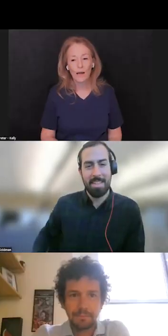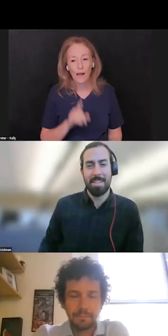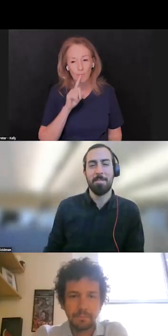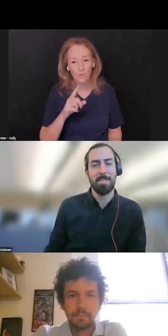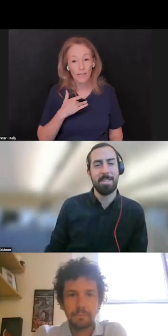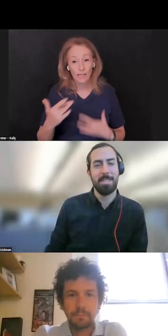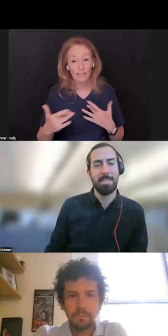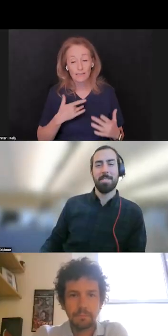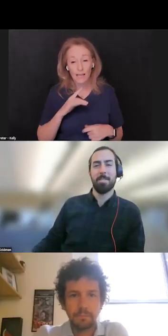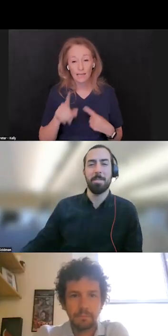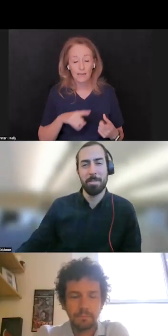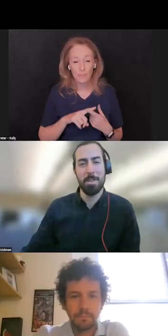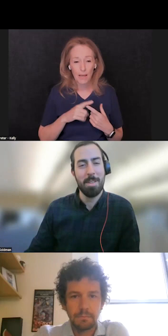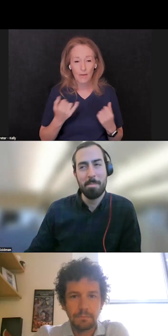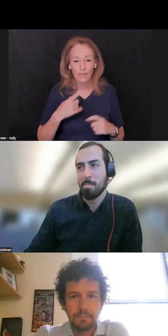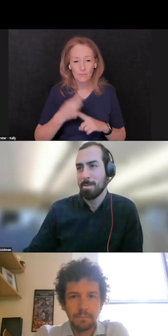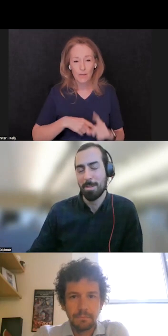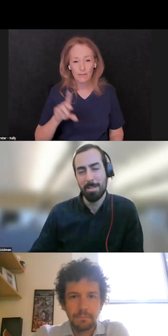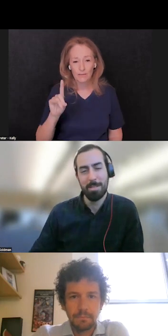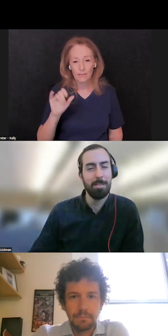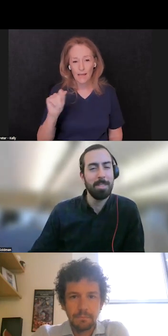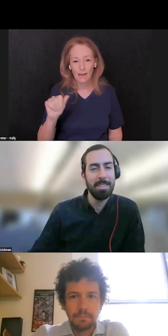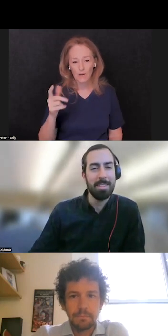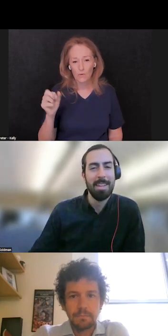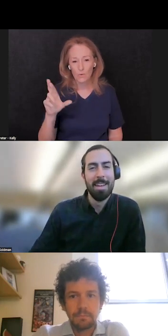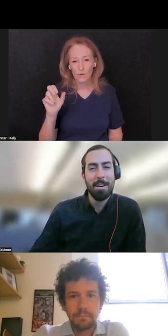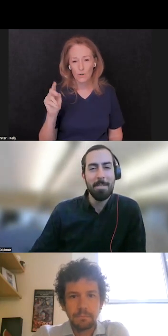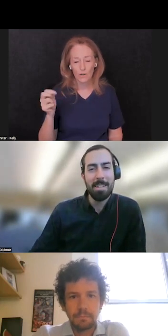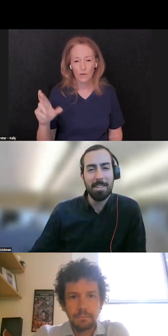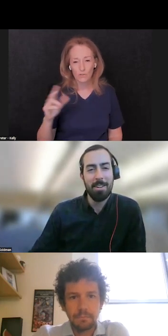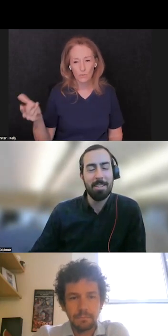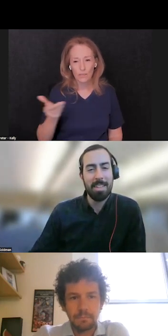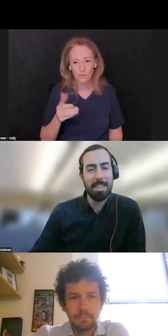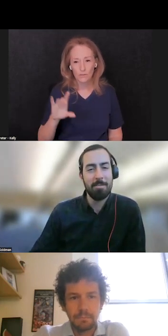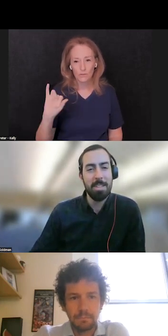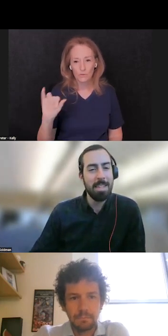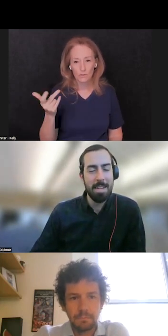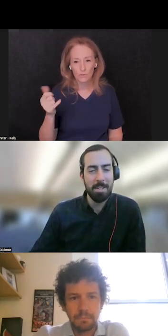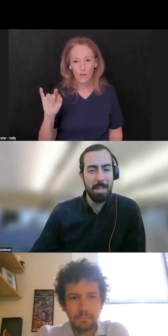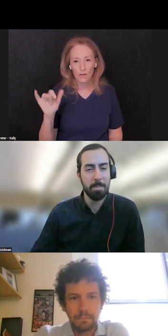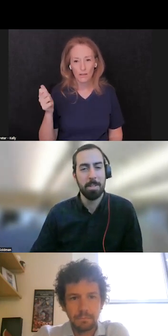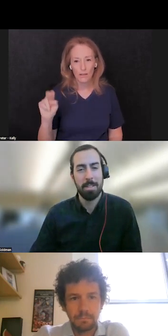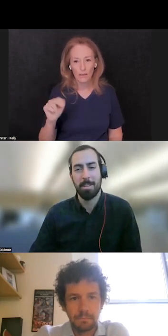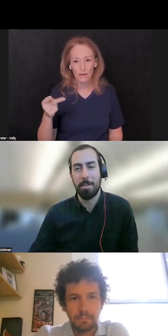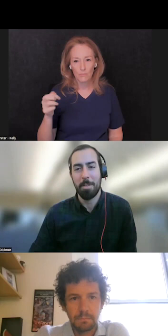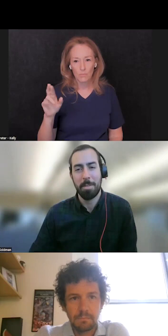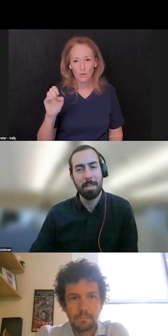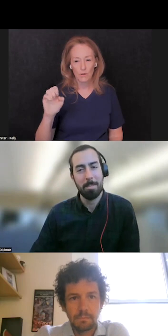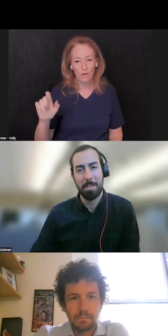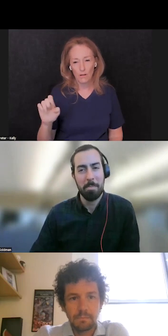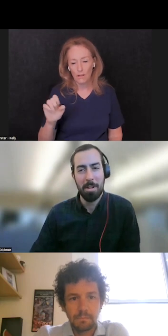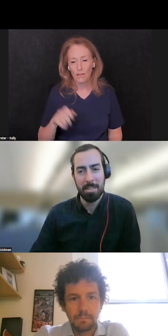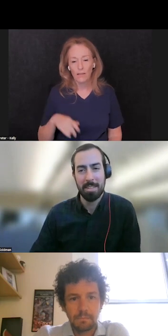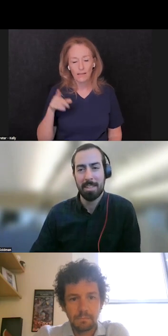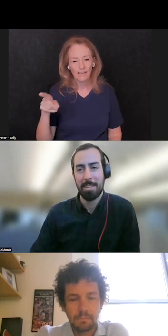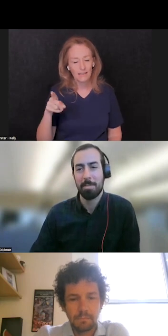month's Data Corner to introduce Jonathan Pirtle, who is a friend and colleague and really a national expert in all things mental